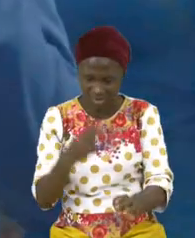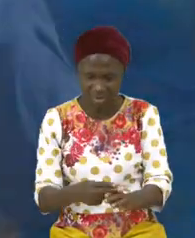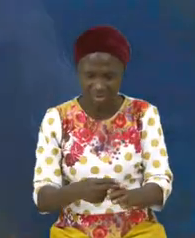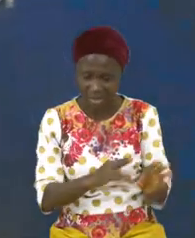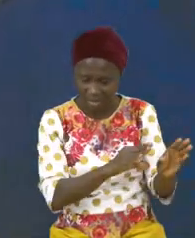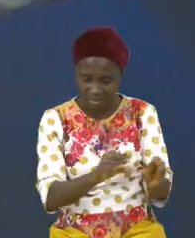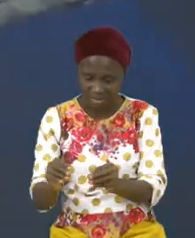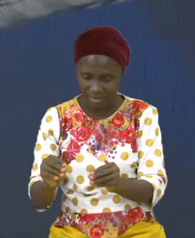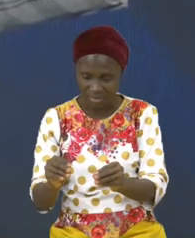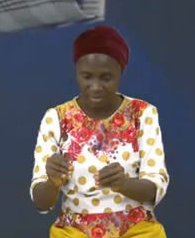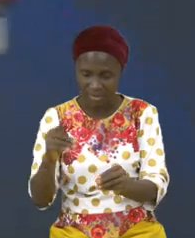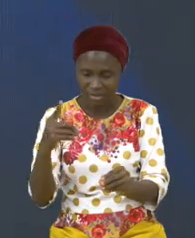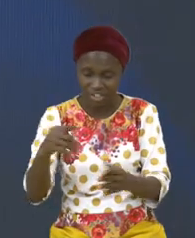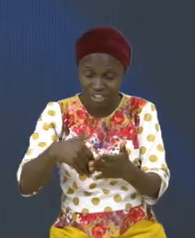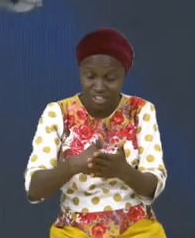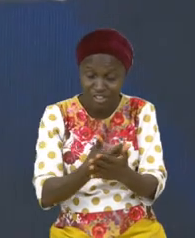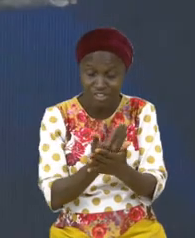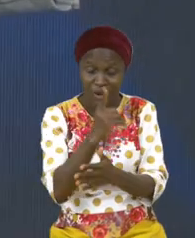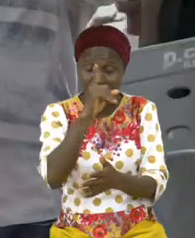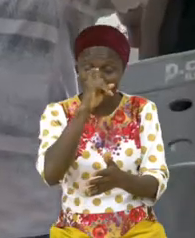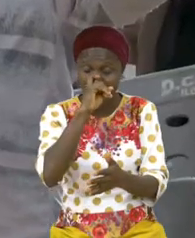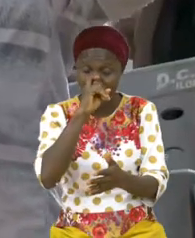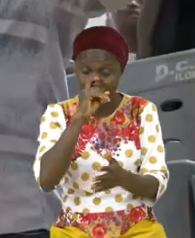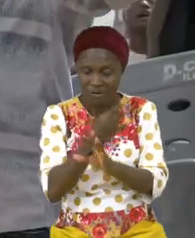Set the new eagles free.